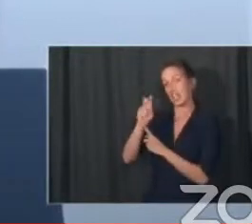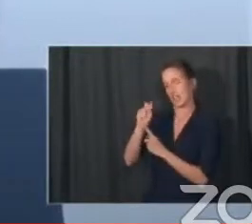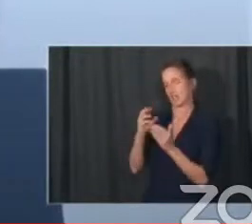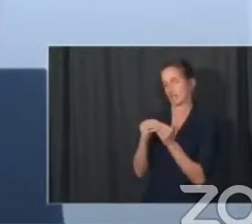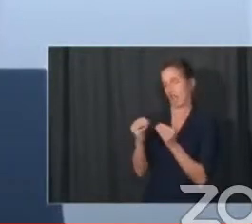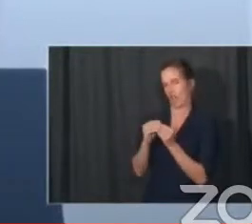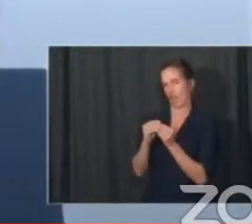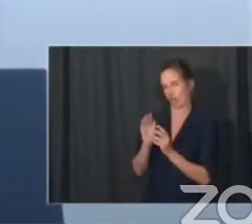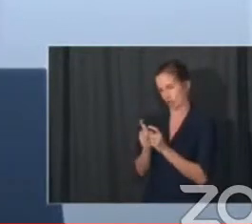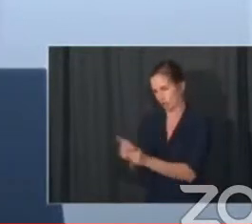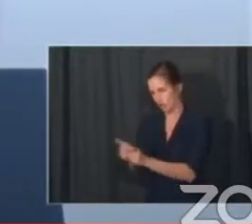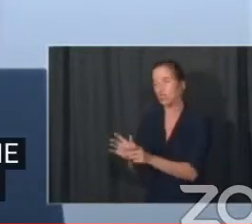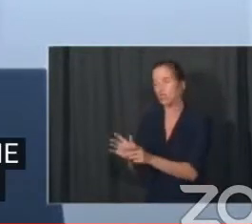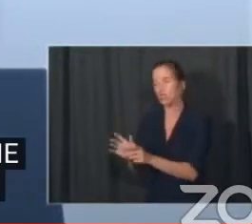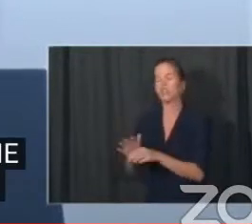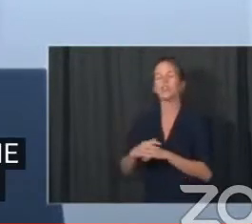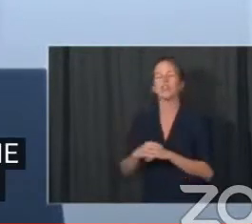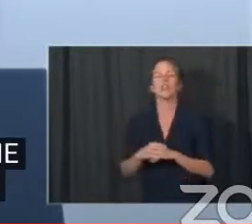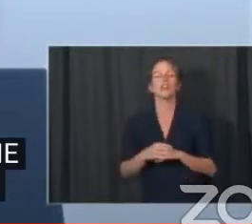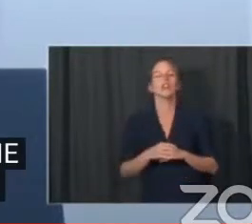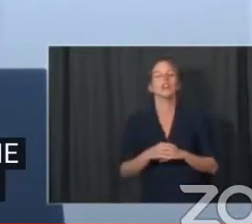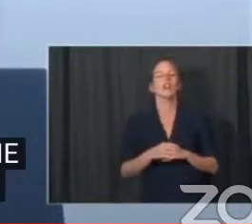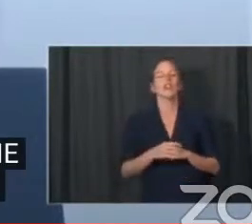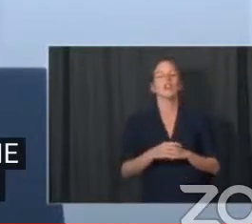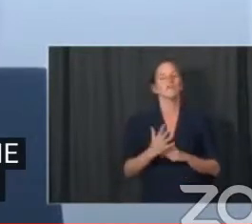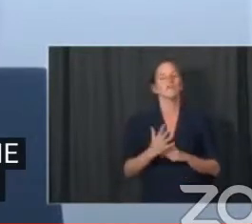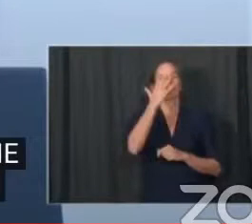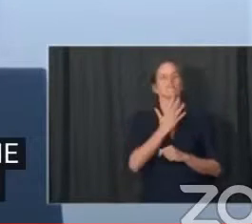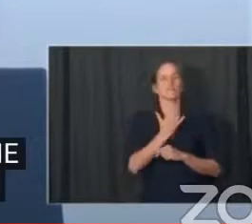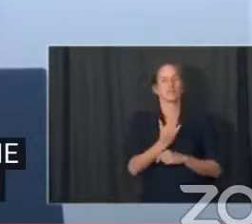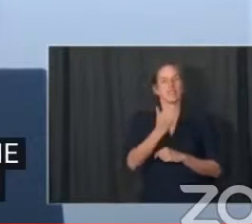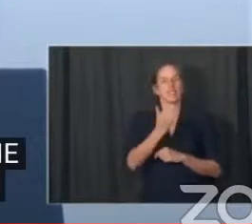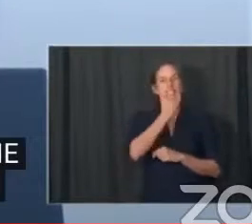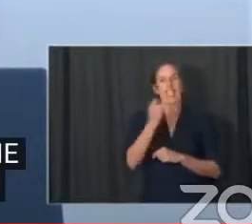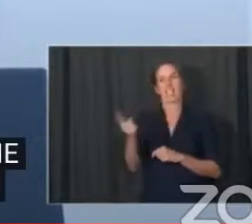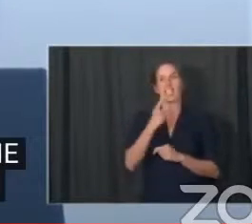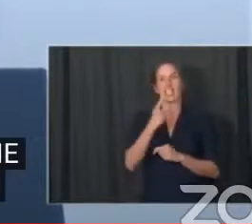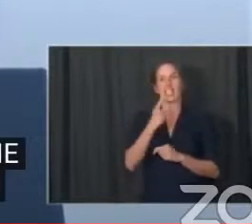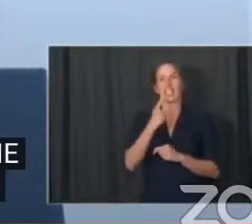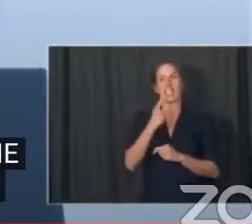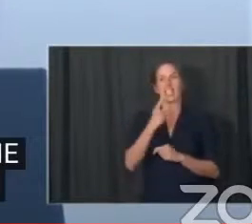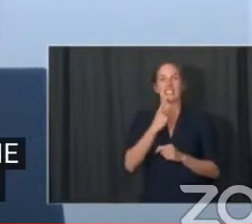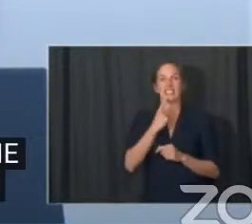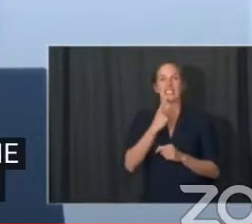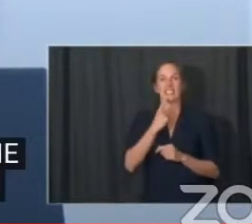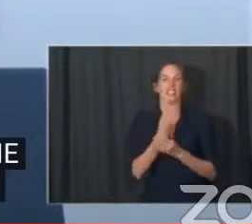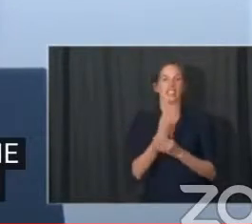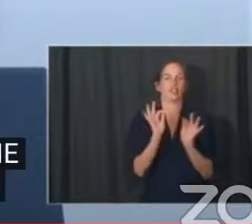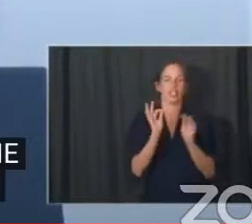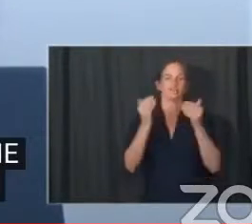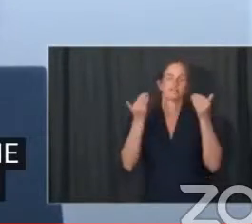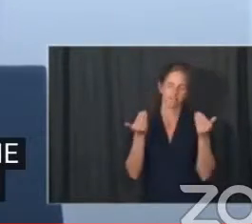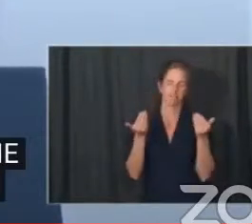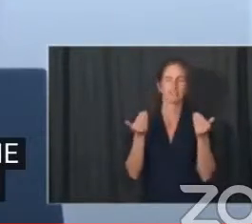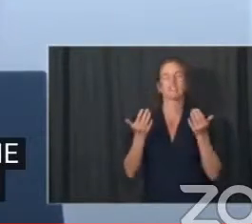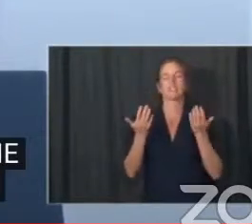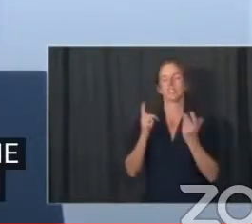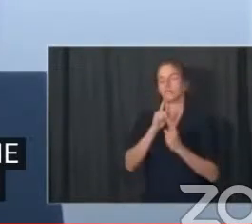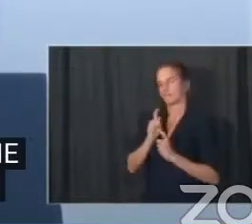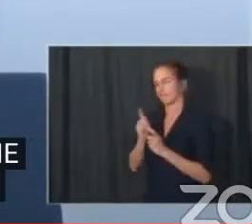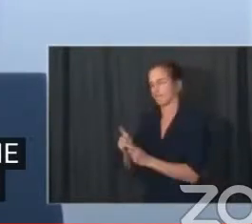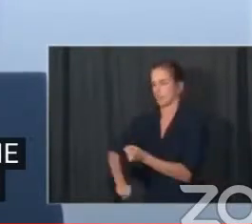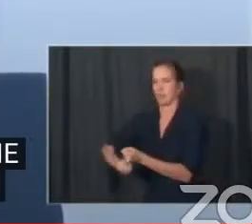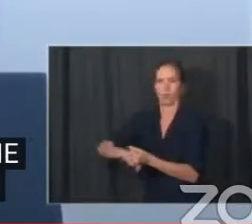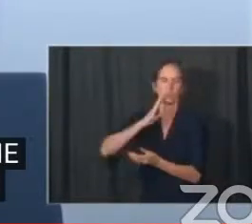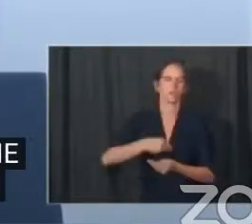and it was an unfortunate mistake that they made when they Esto said es that. gracias a la We inversión will que hemos work hecho to de secure an 1.95 emergency use billones de